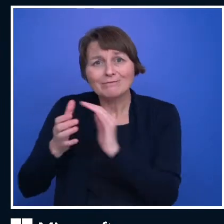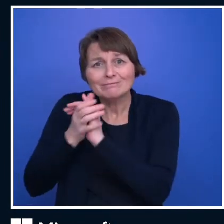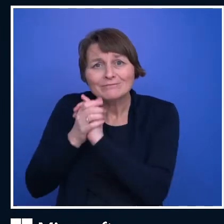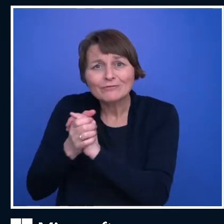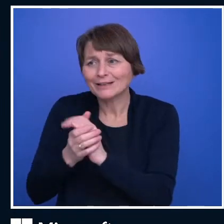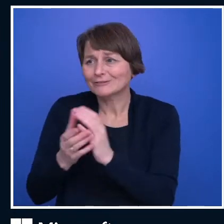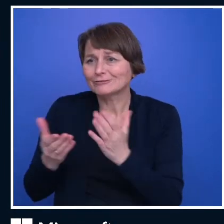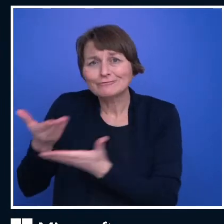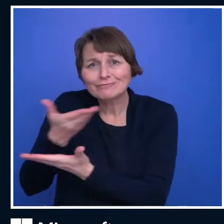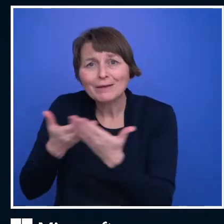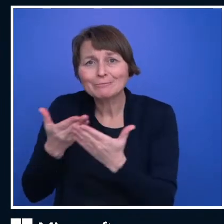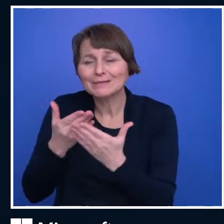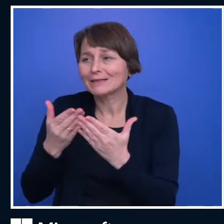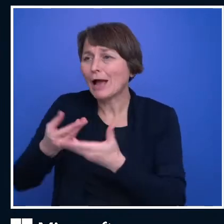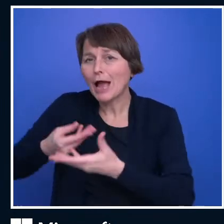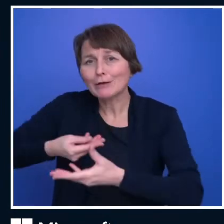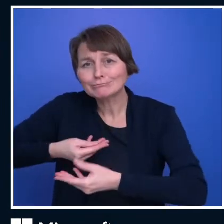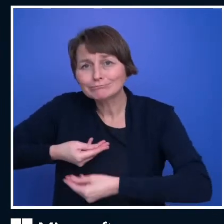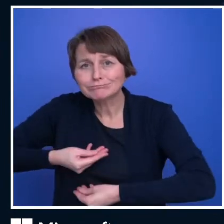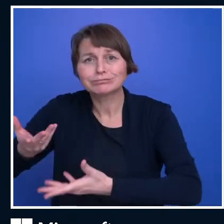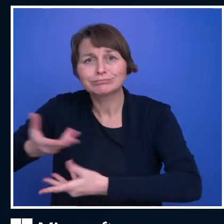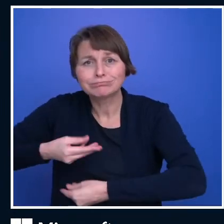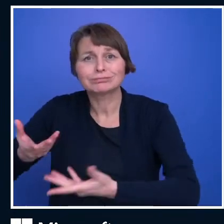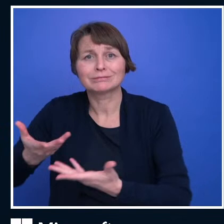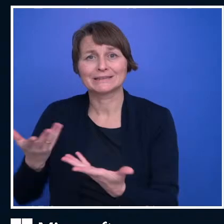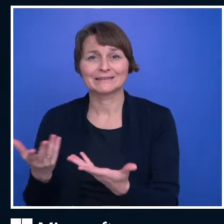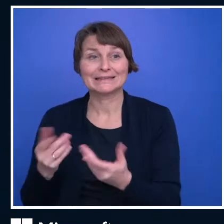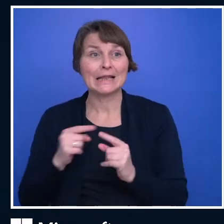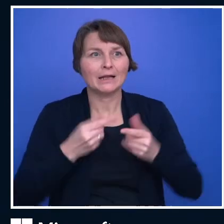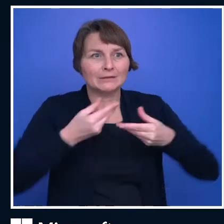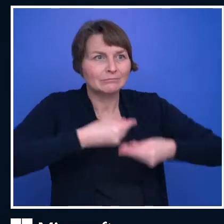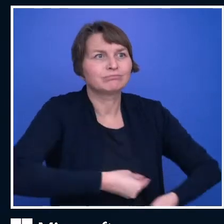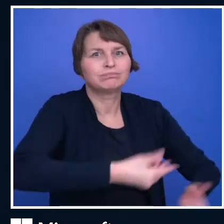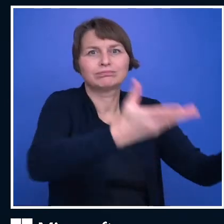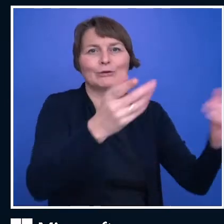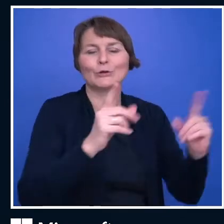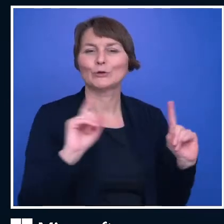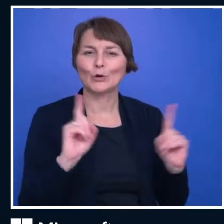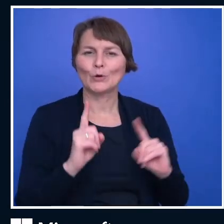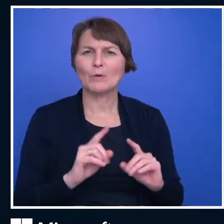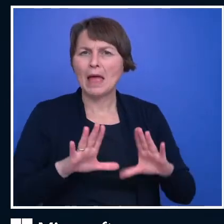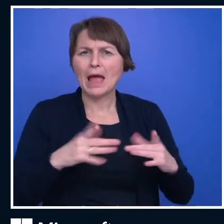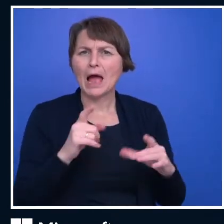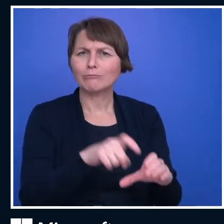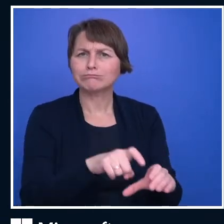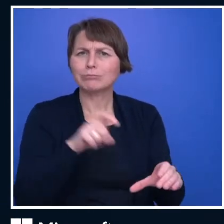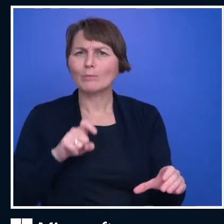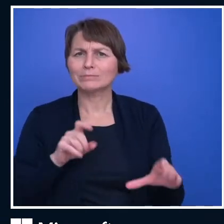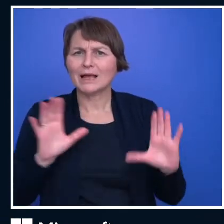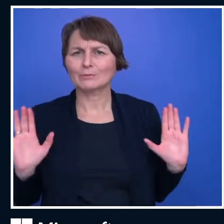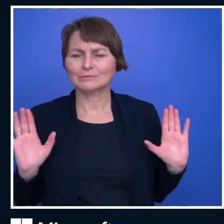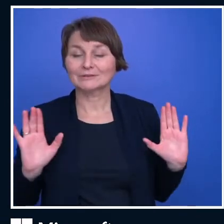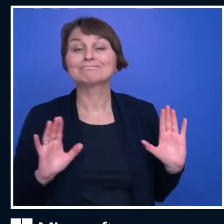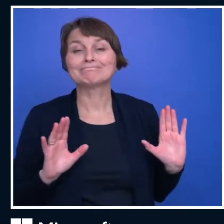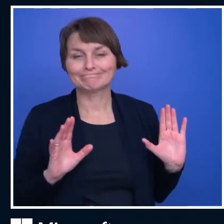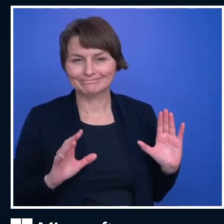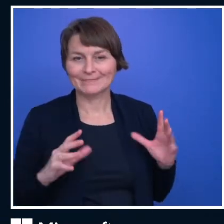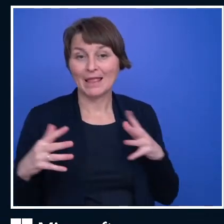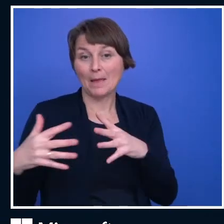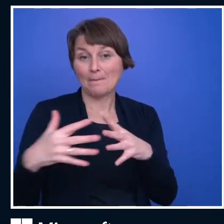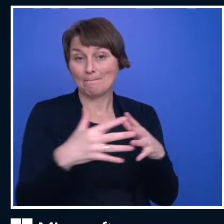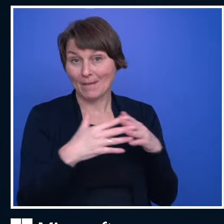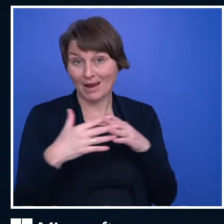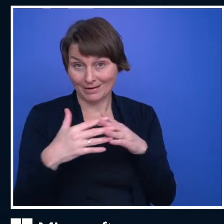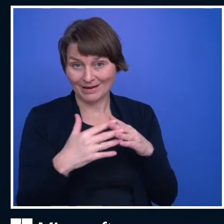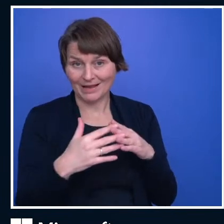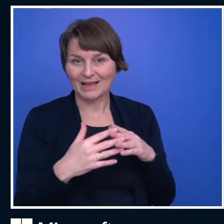opt out? The laws. In the USA, only in 2 states can we opt out,